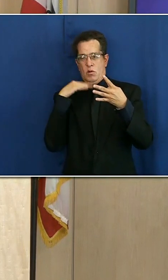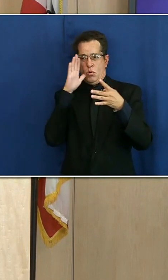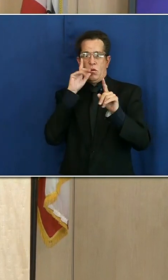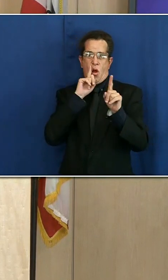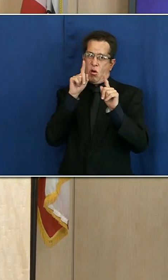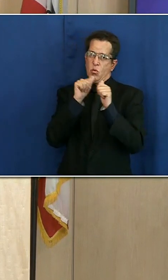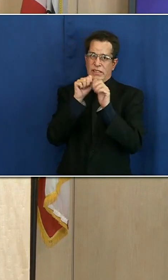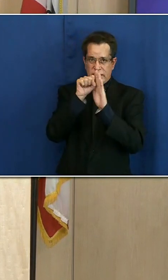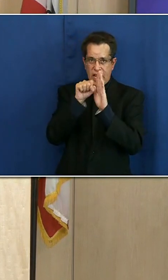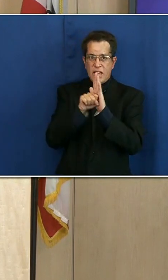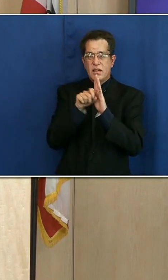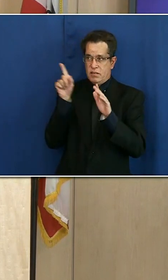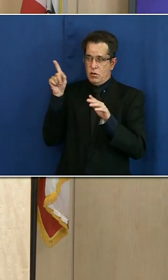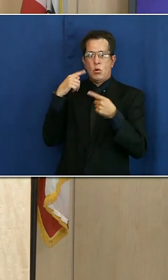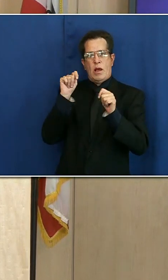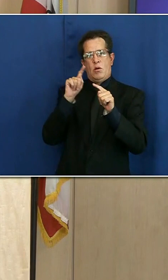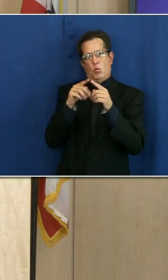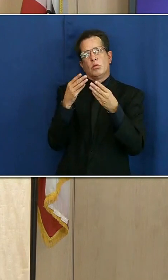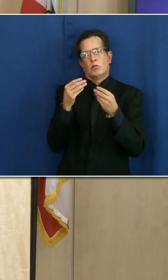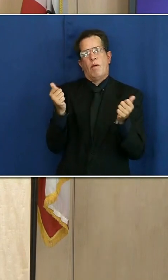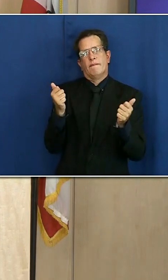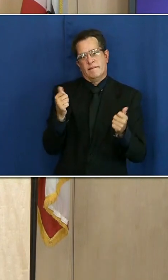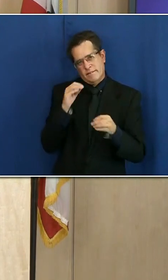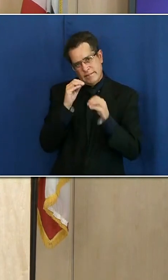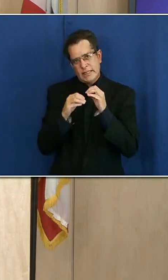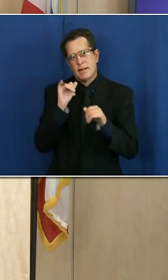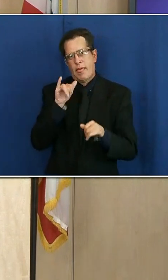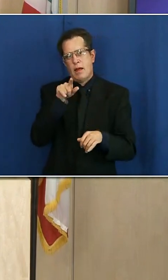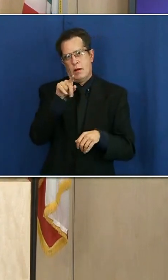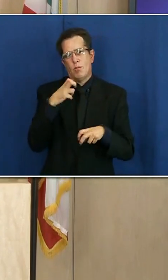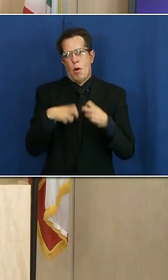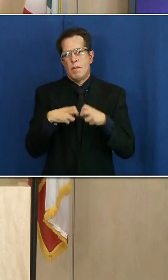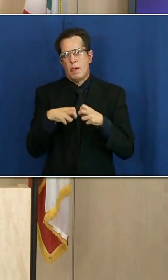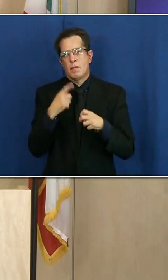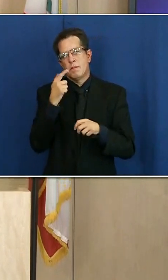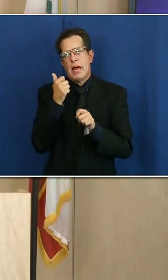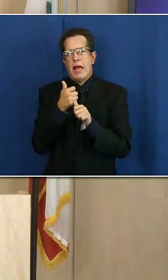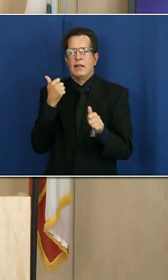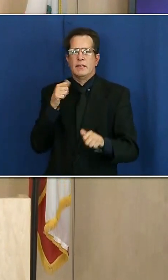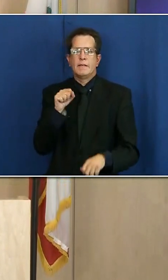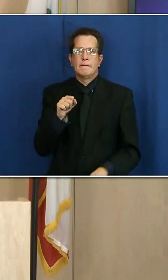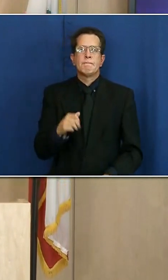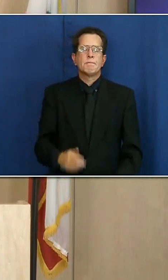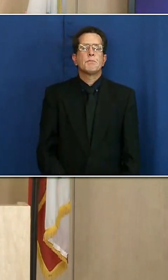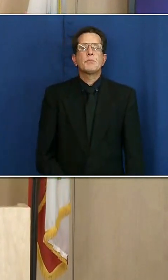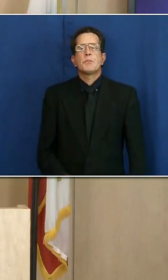to try to resolve the issue. Thank you. Thank you, Dr. Wooten.